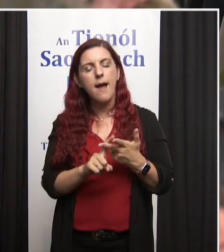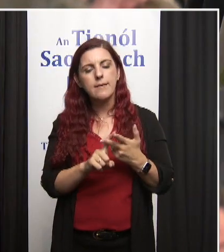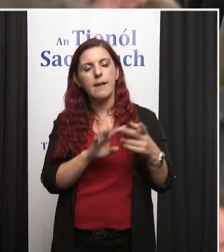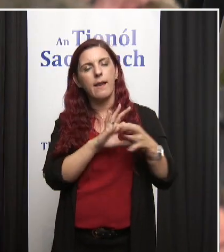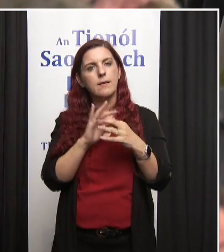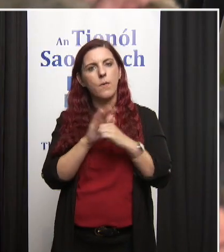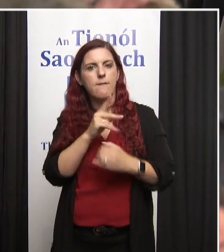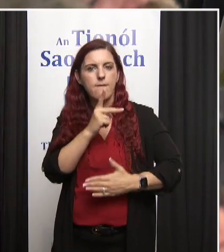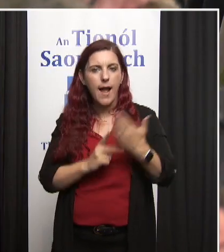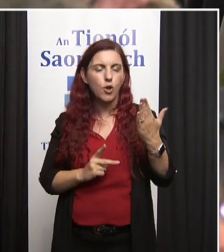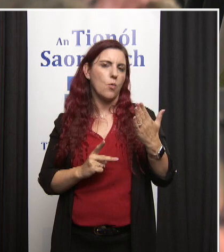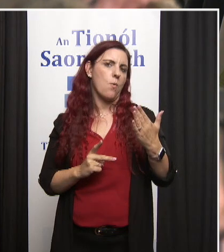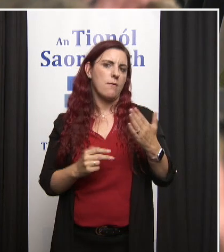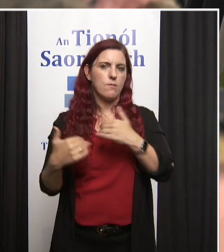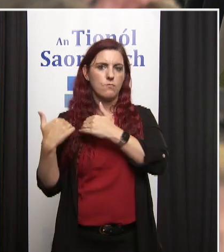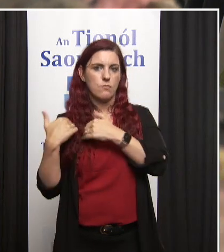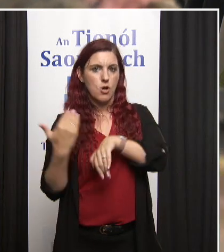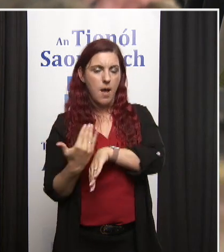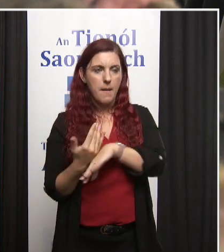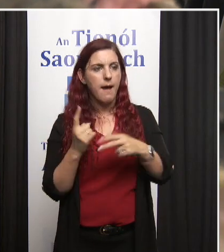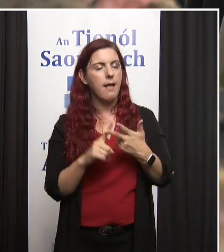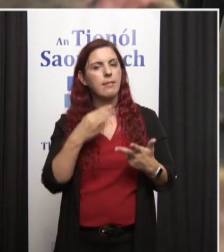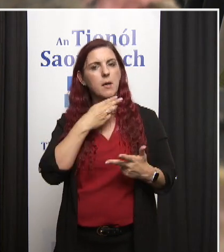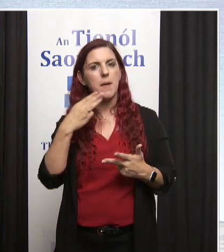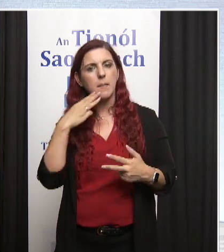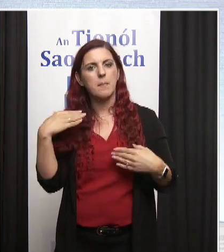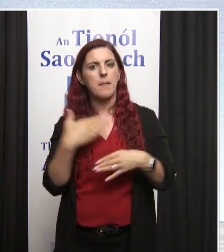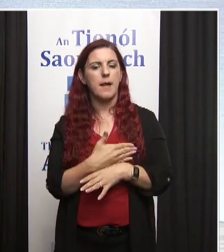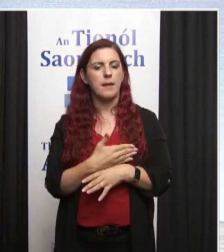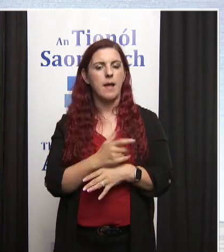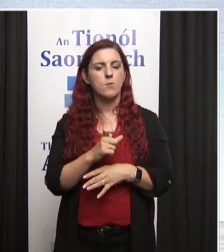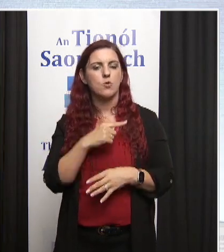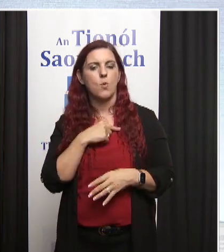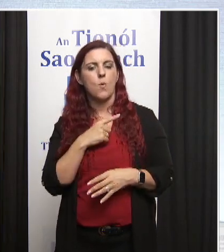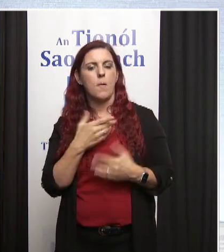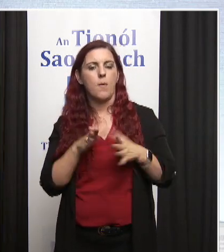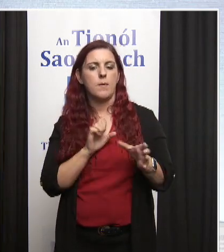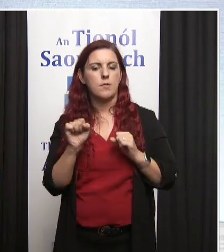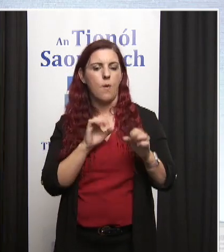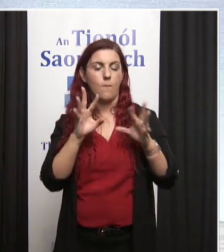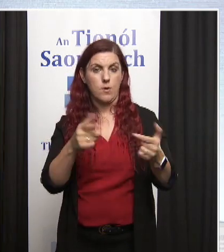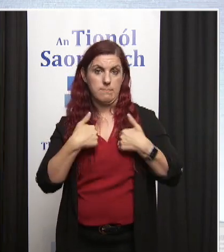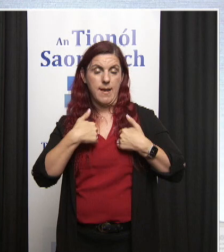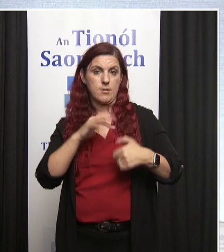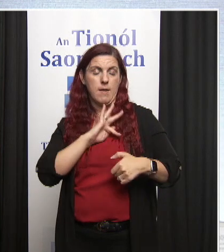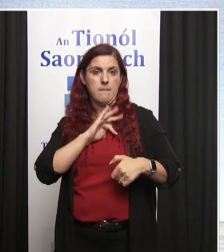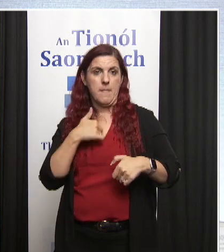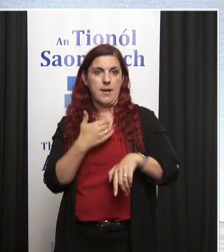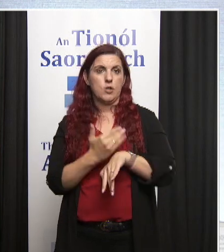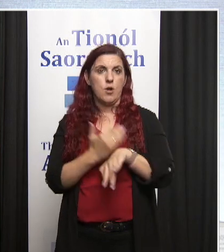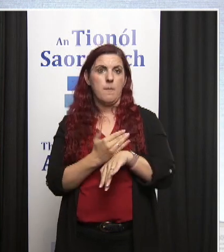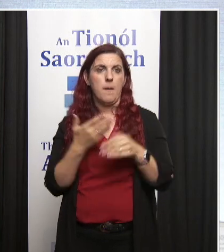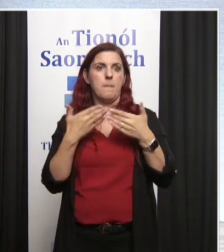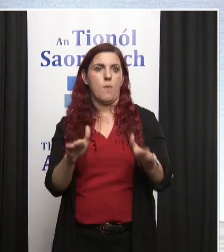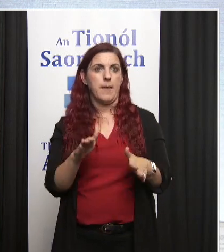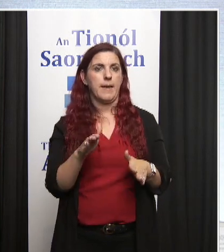value of the role and the commitment given by councillors to public service. And just to say, obviously I'm an elected councillor, and just to bring it